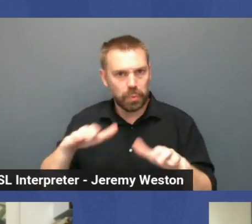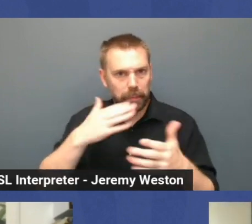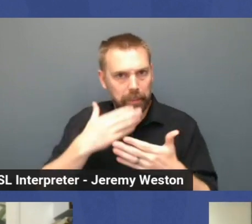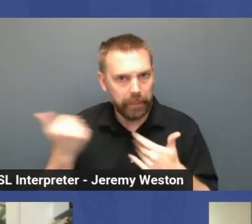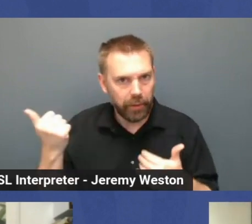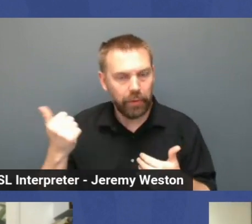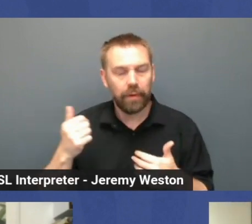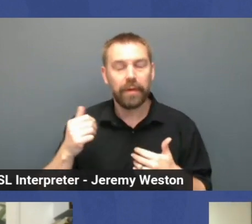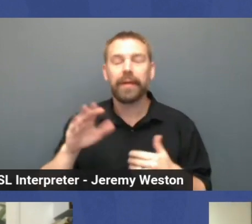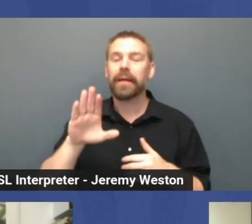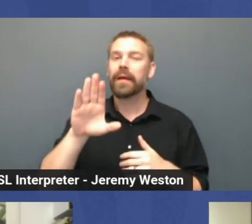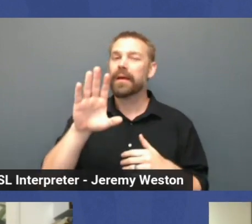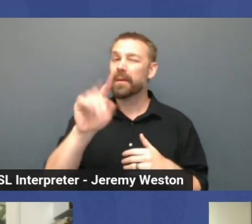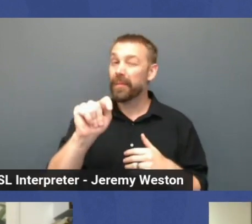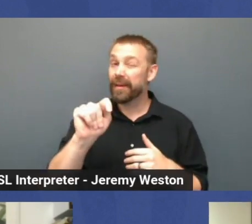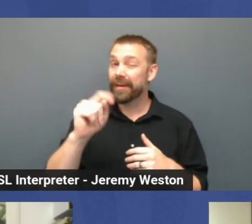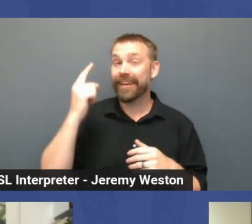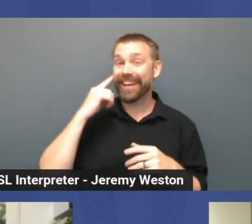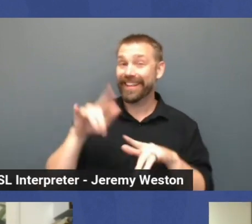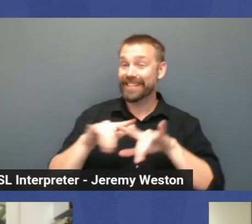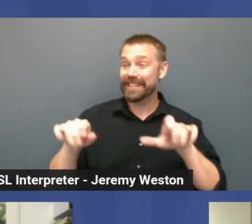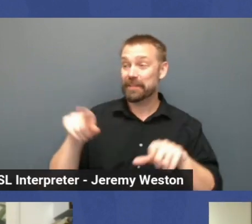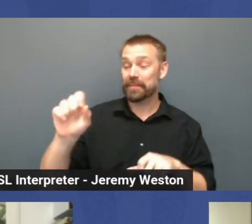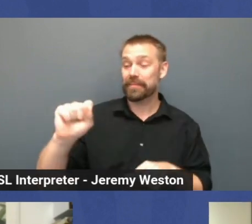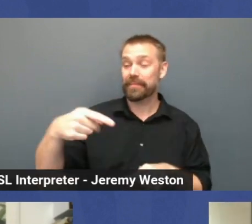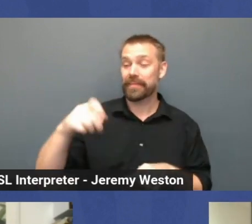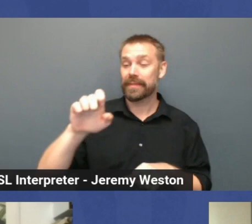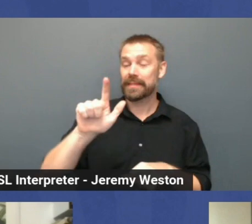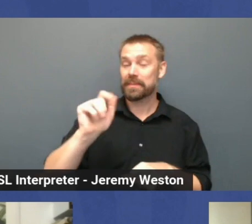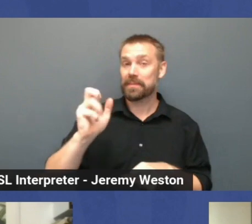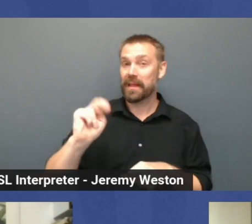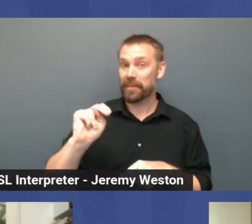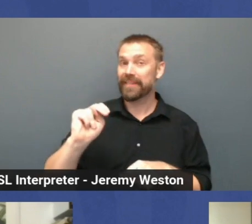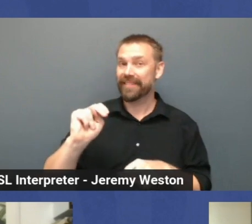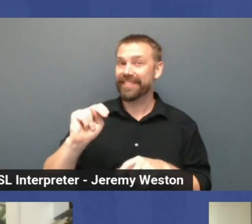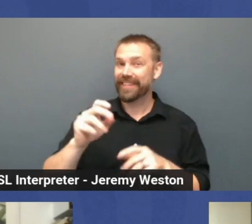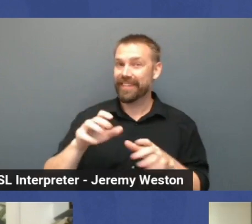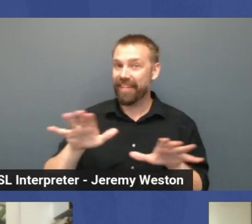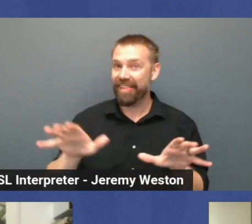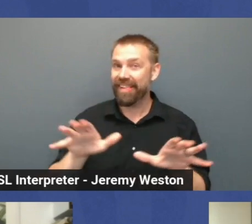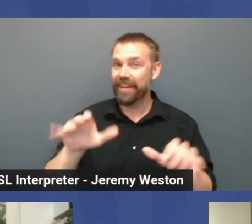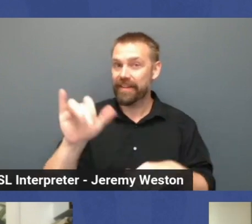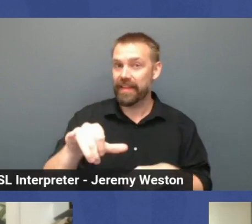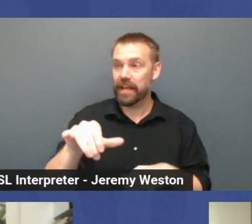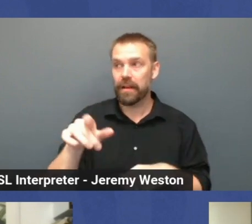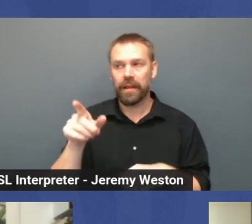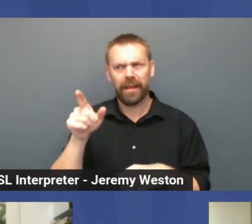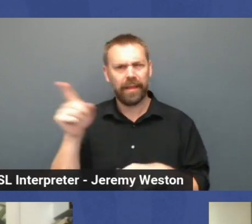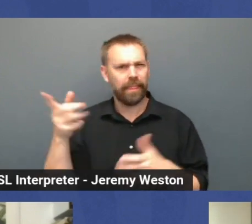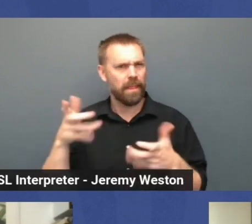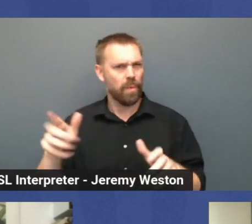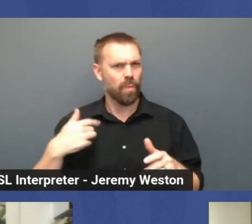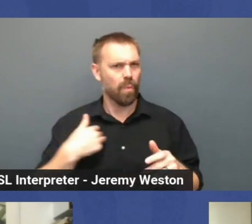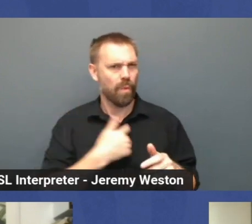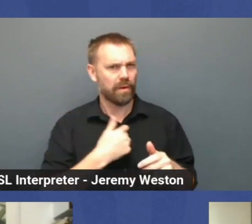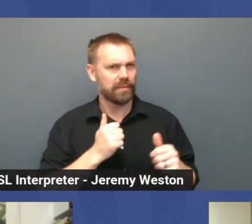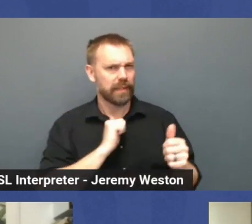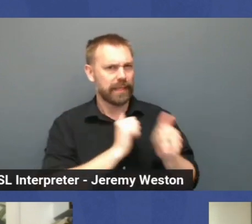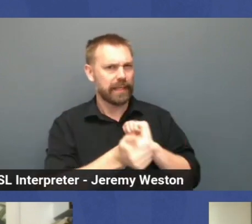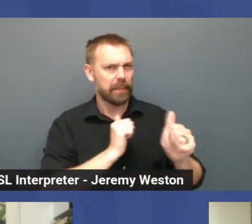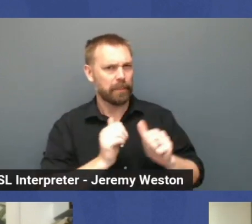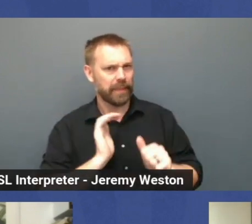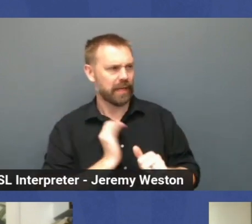Spelman enables that mindset. They want us not to compete against our sisters, but are only